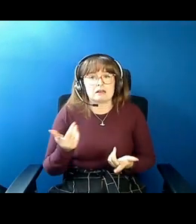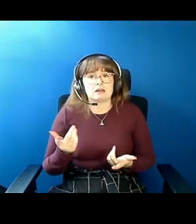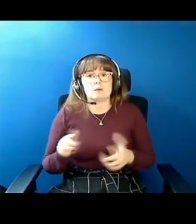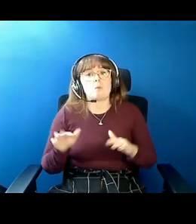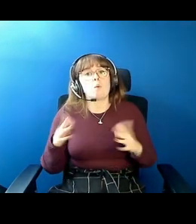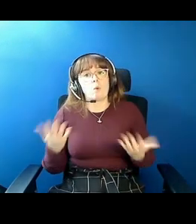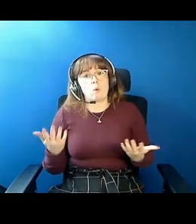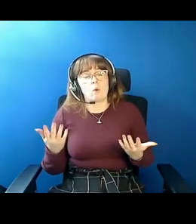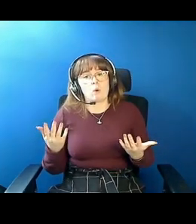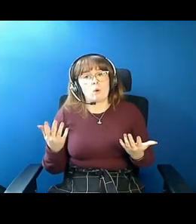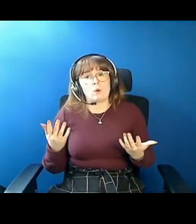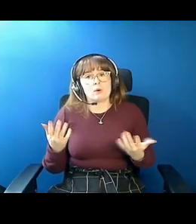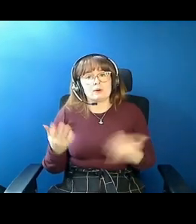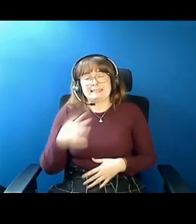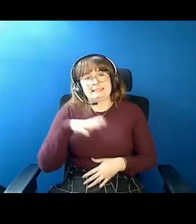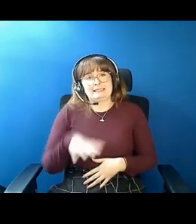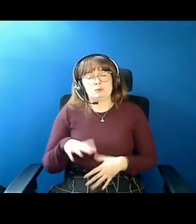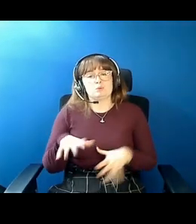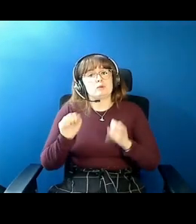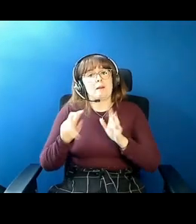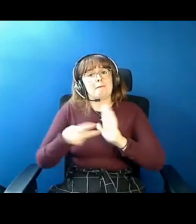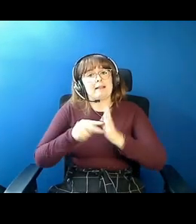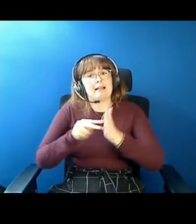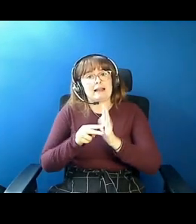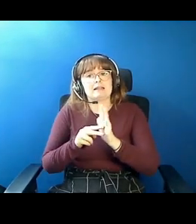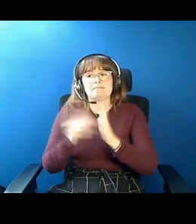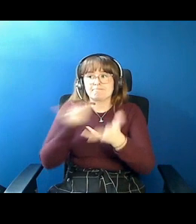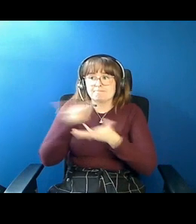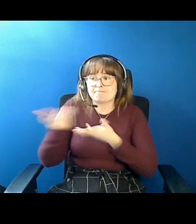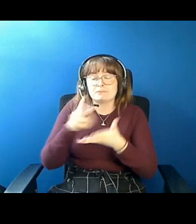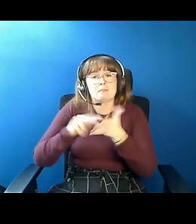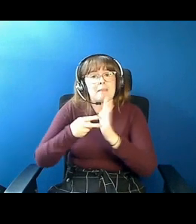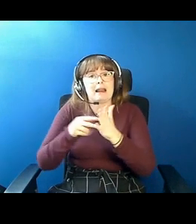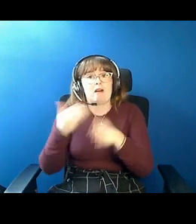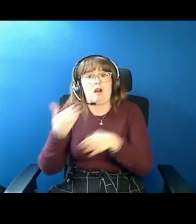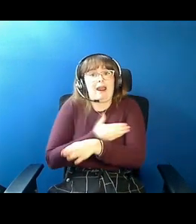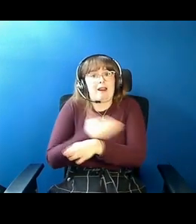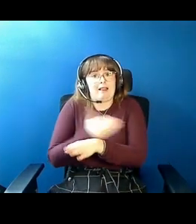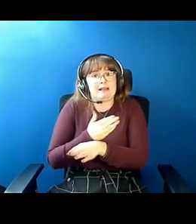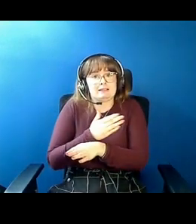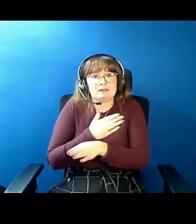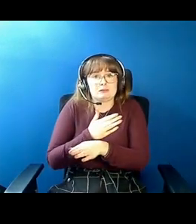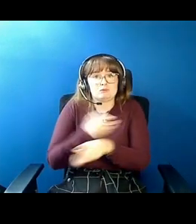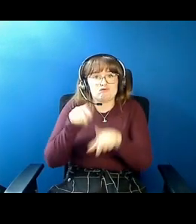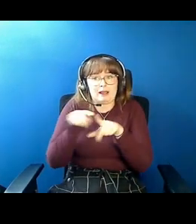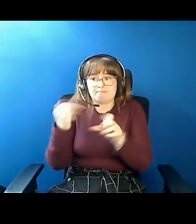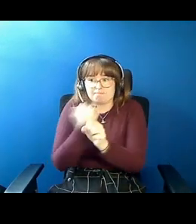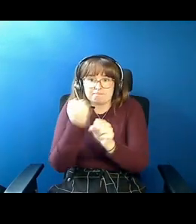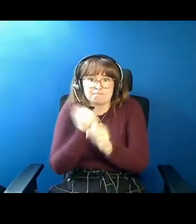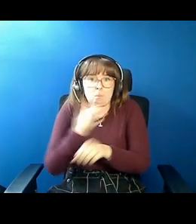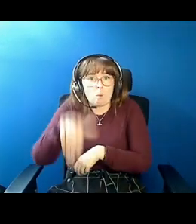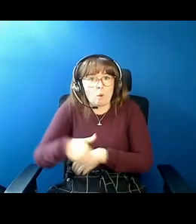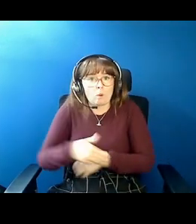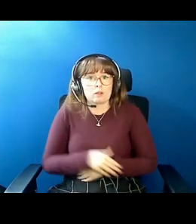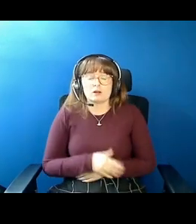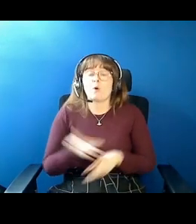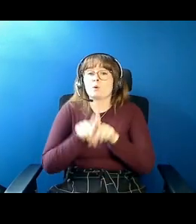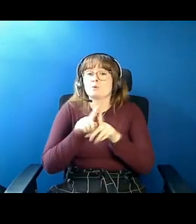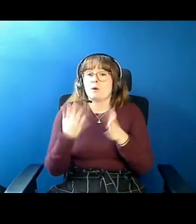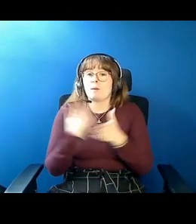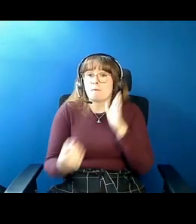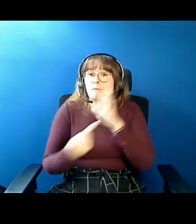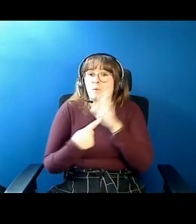to need to start planning, talking to planning early in order to be able to do what we want. And then very importantly, where